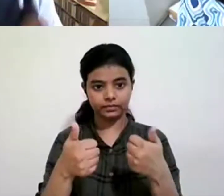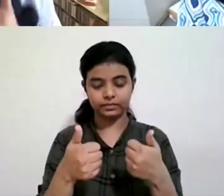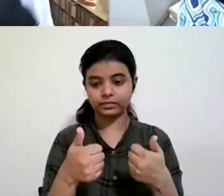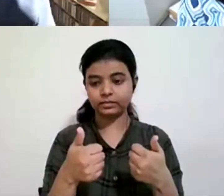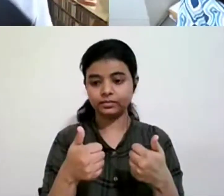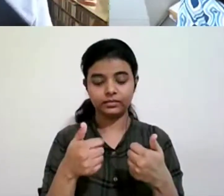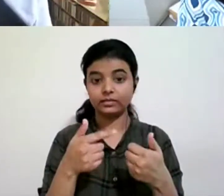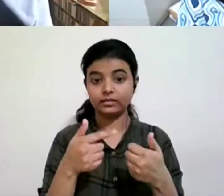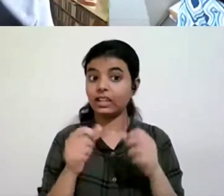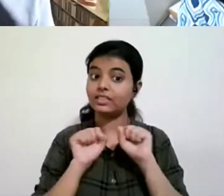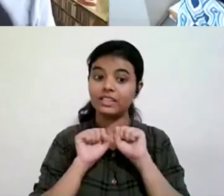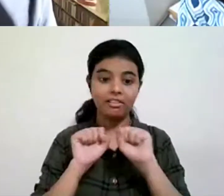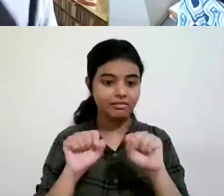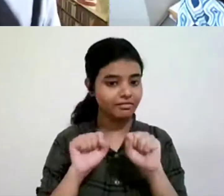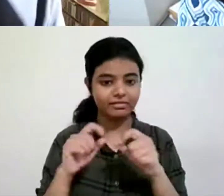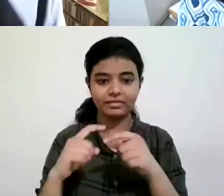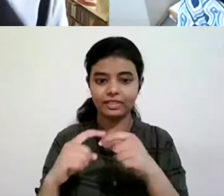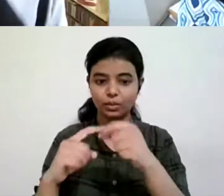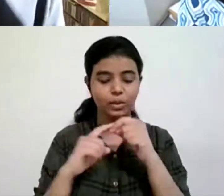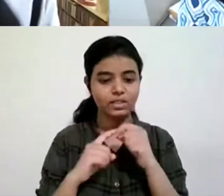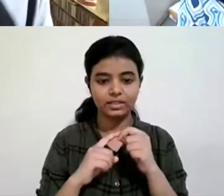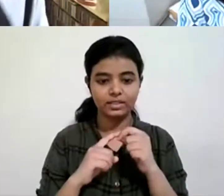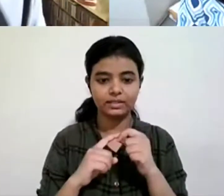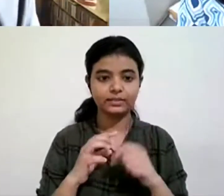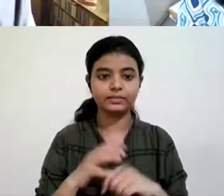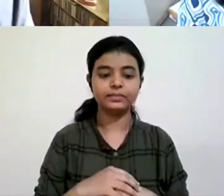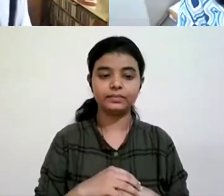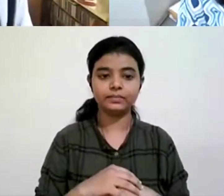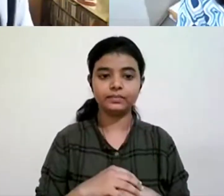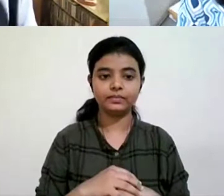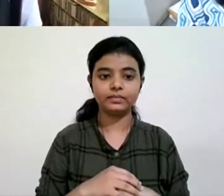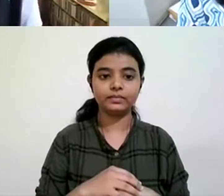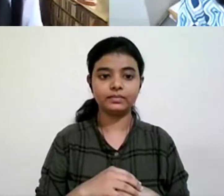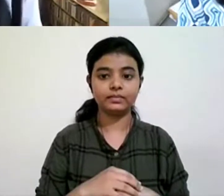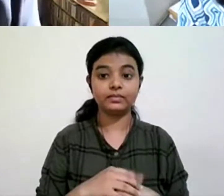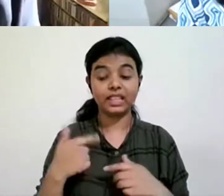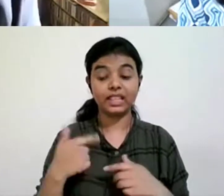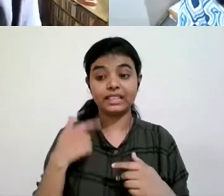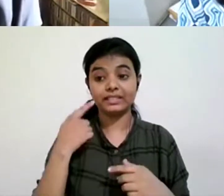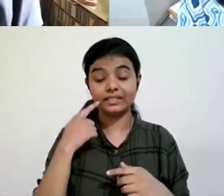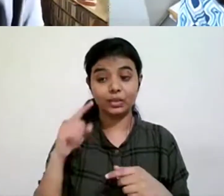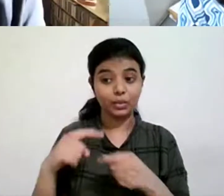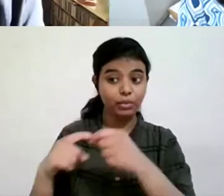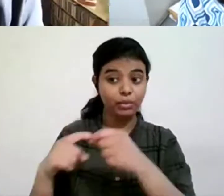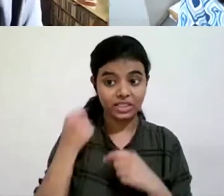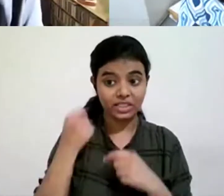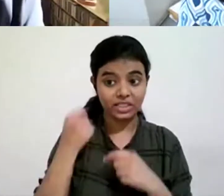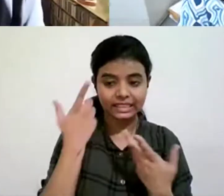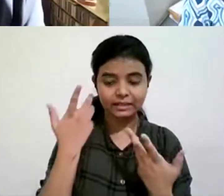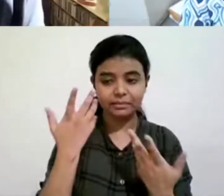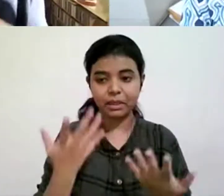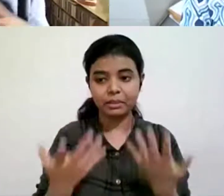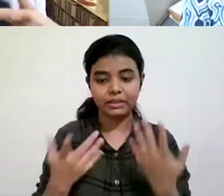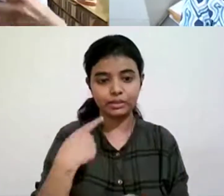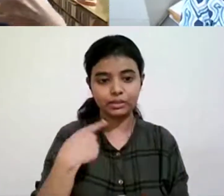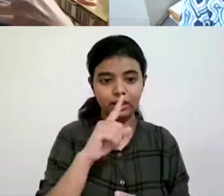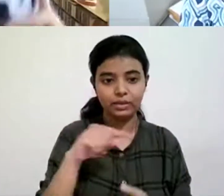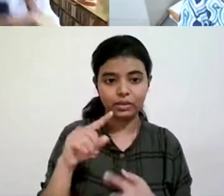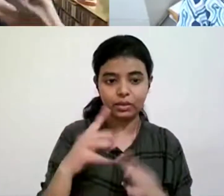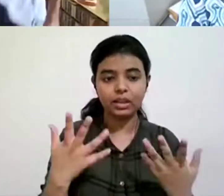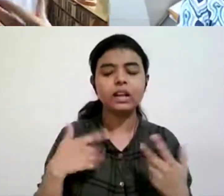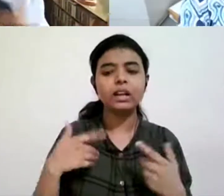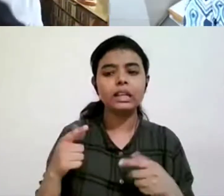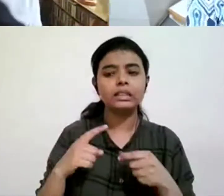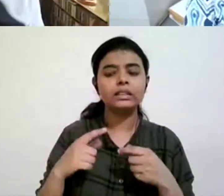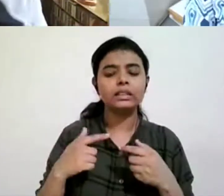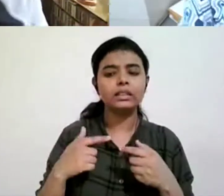Very difficult. First, like if I'm getting you right, your question was, when